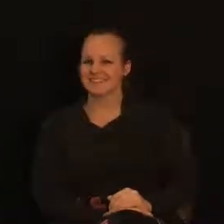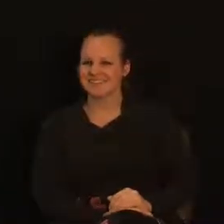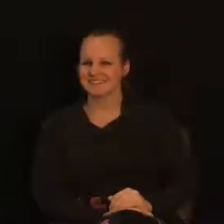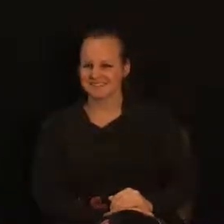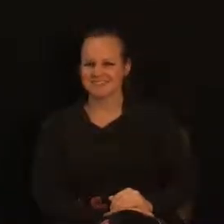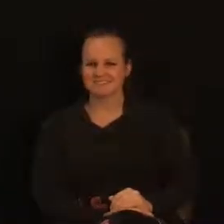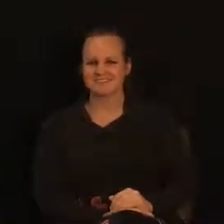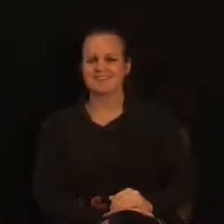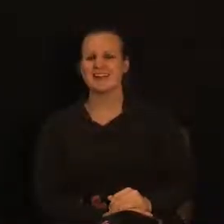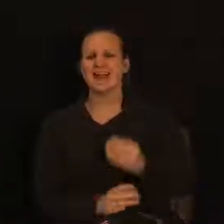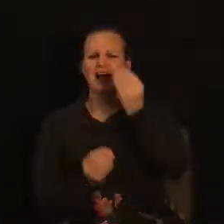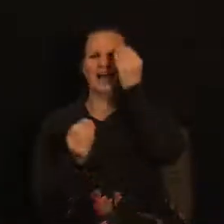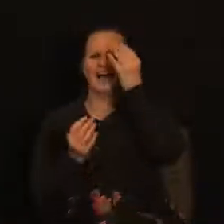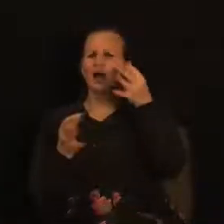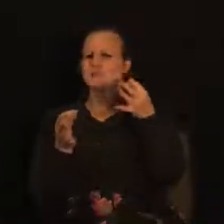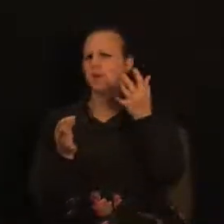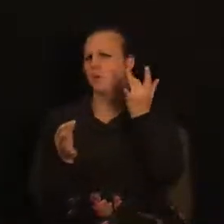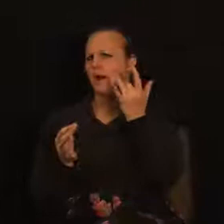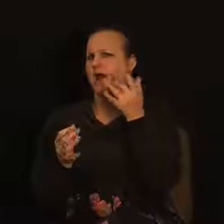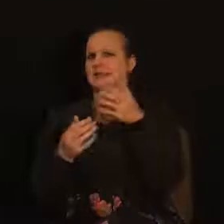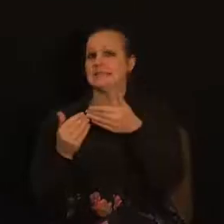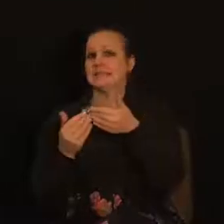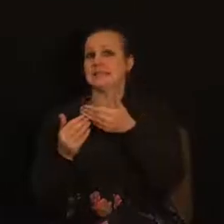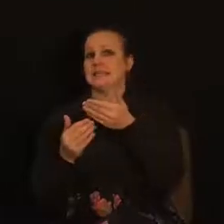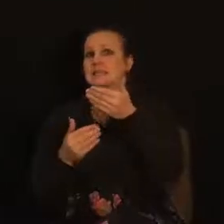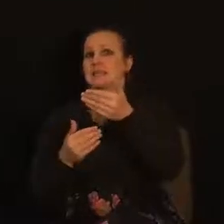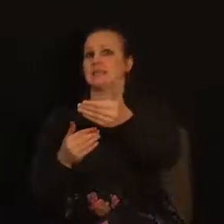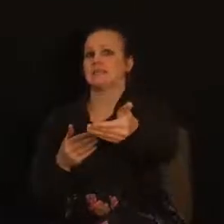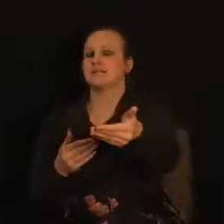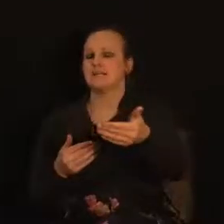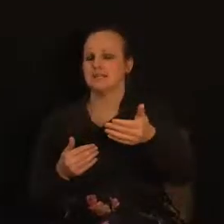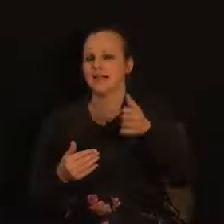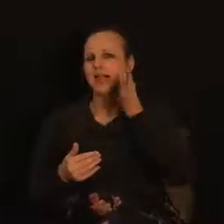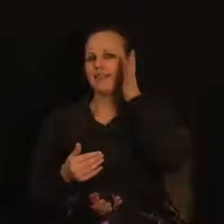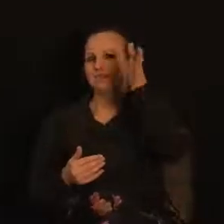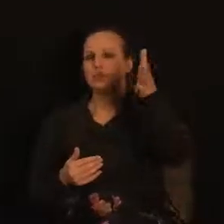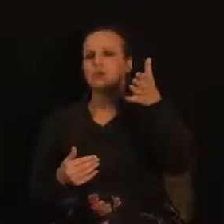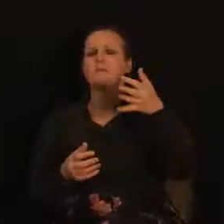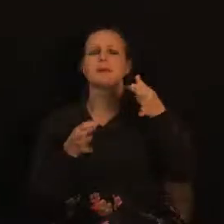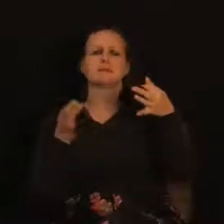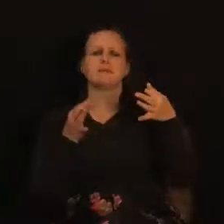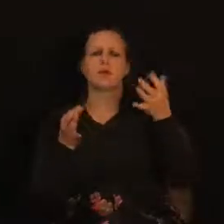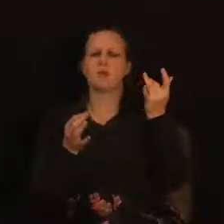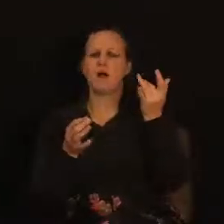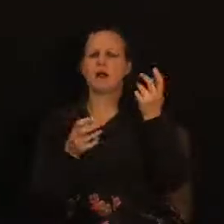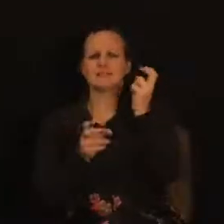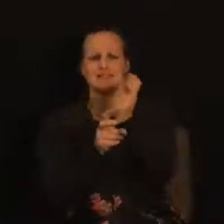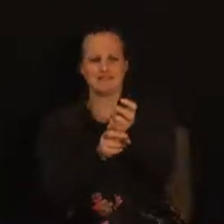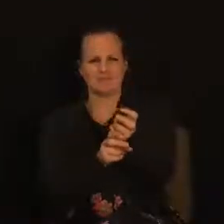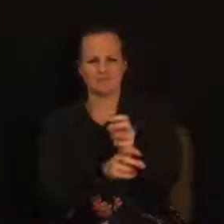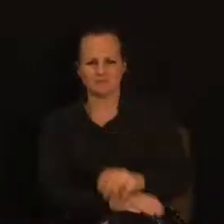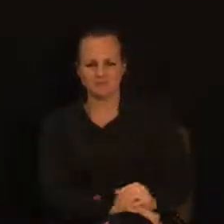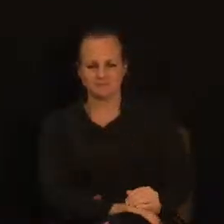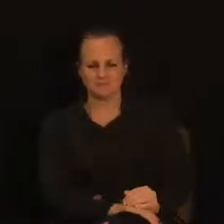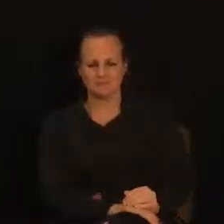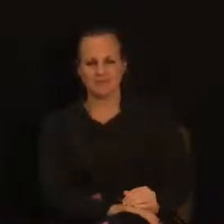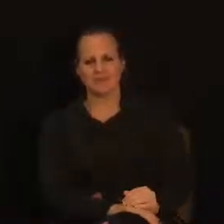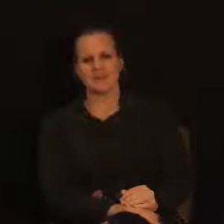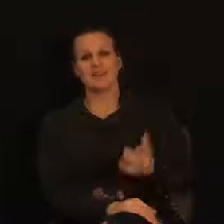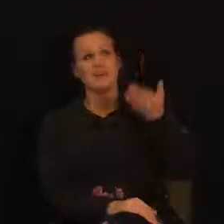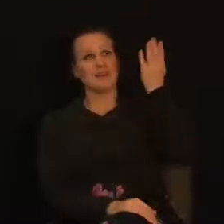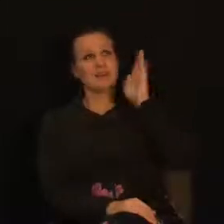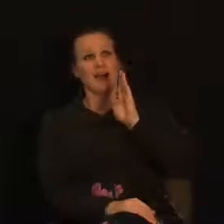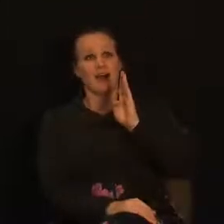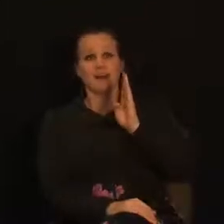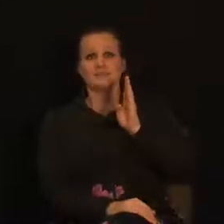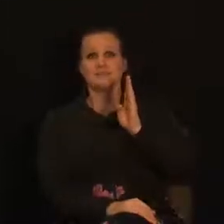I'll tell you why it's easy down the road, but I'm going to explain why it's difficult. And that's because when God is saying that he wants